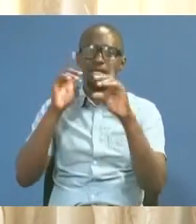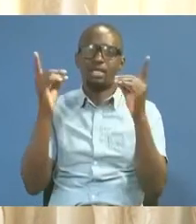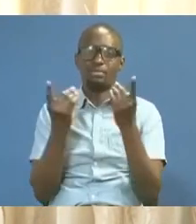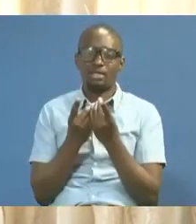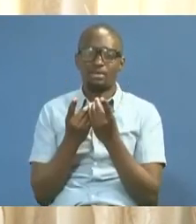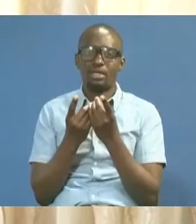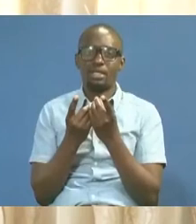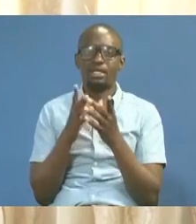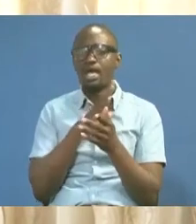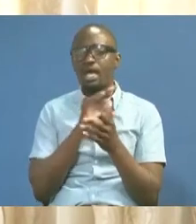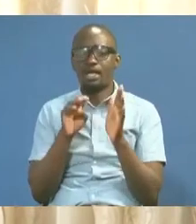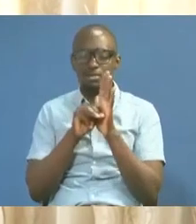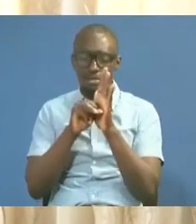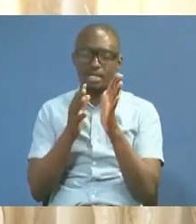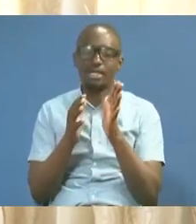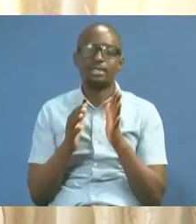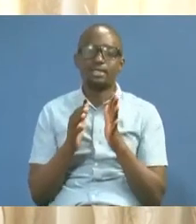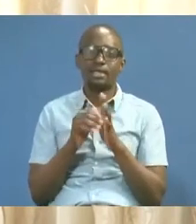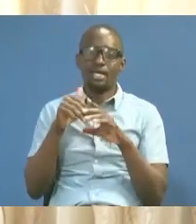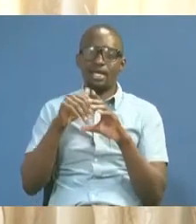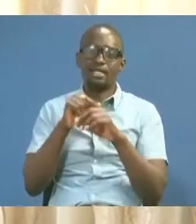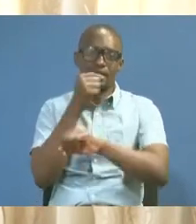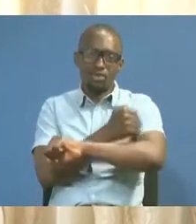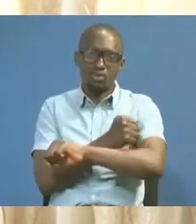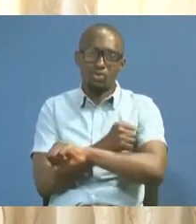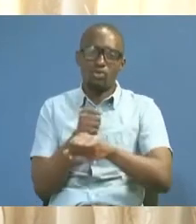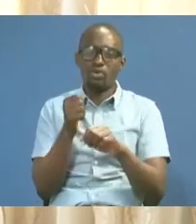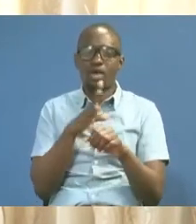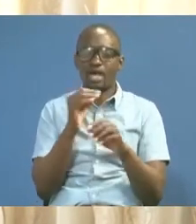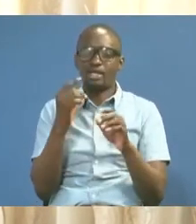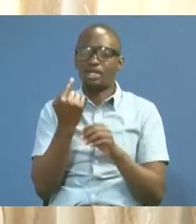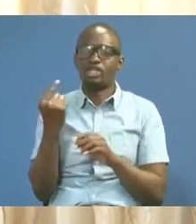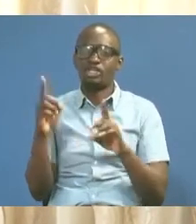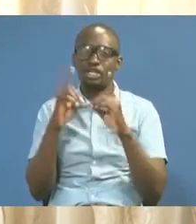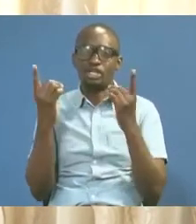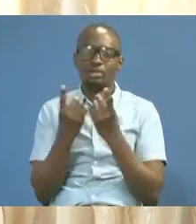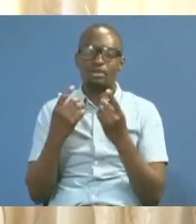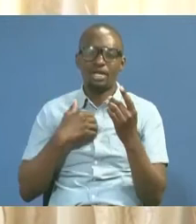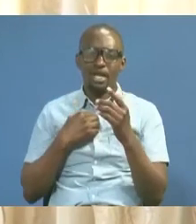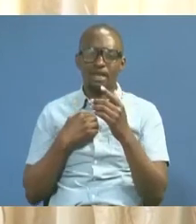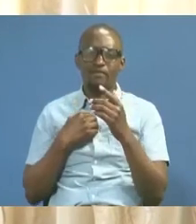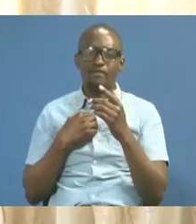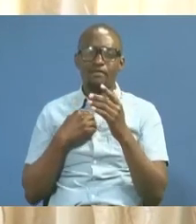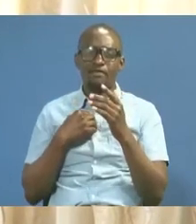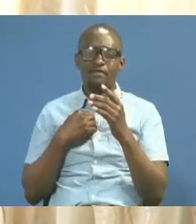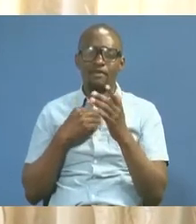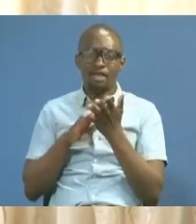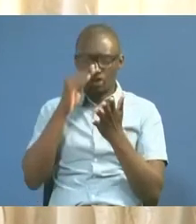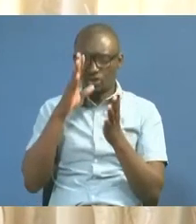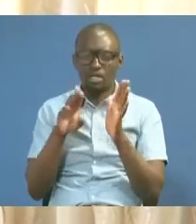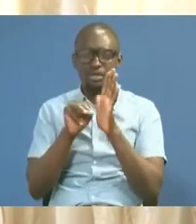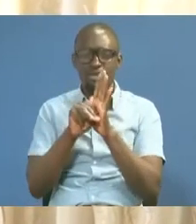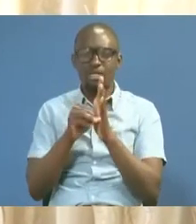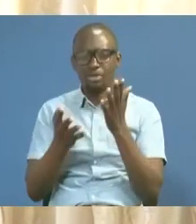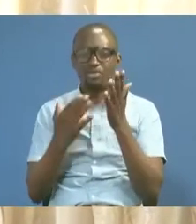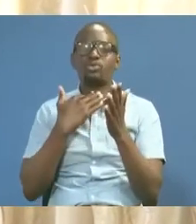mentors, because we have student mentors in our schools and each department has a student mentor. You may also want to discuss